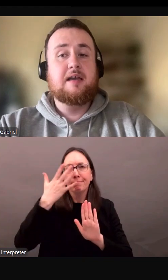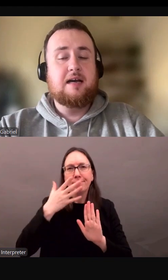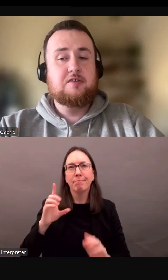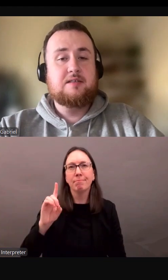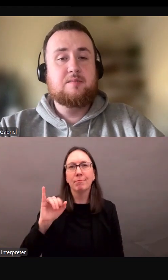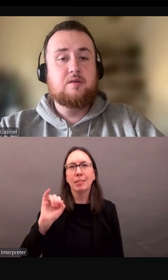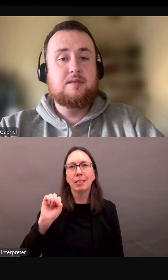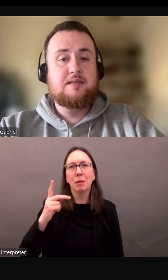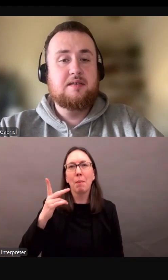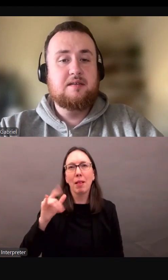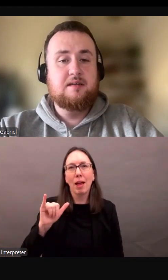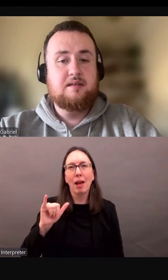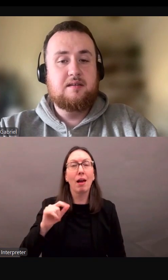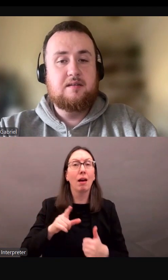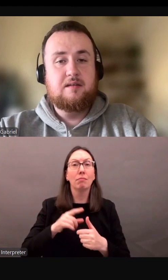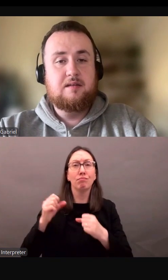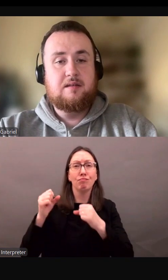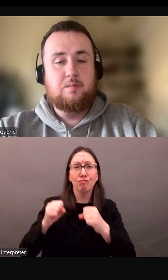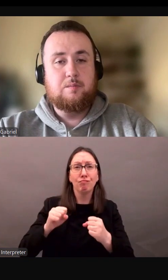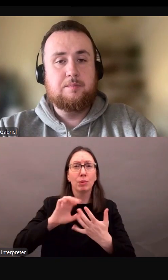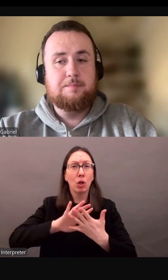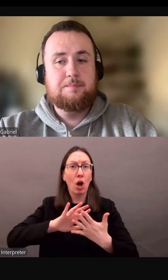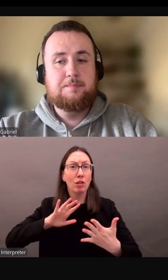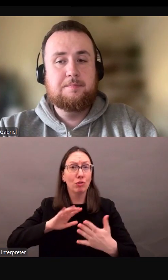high contrast modes